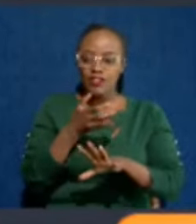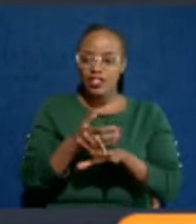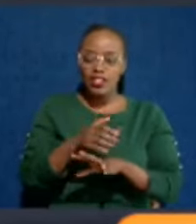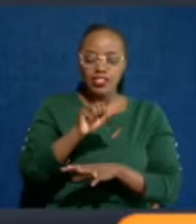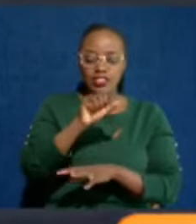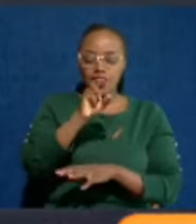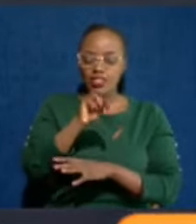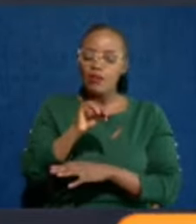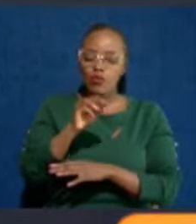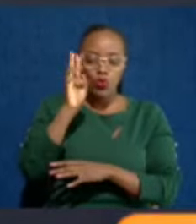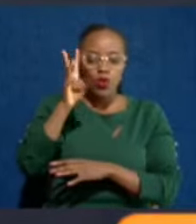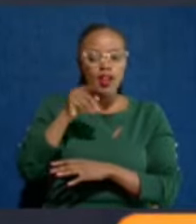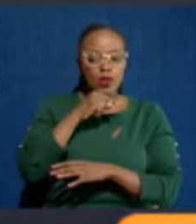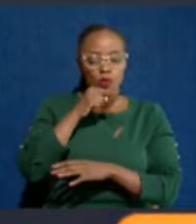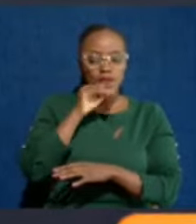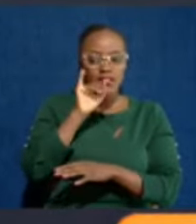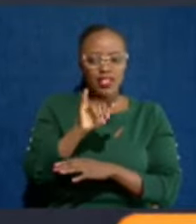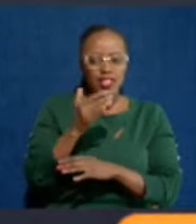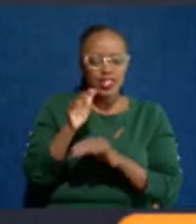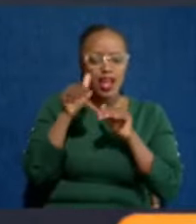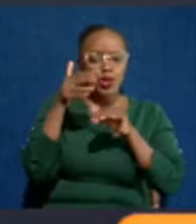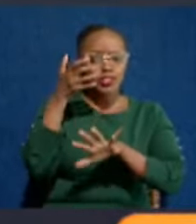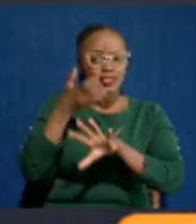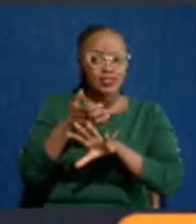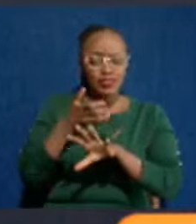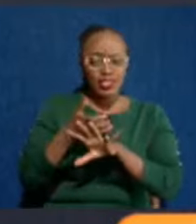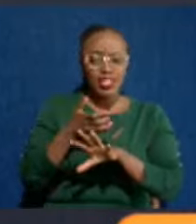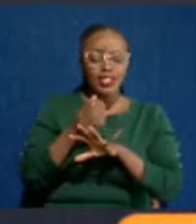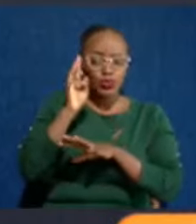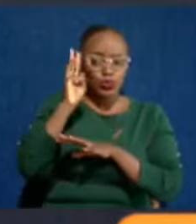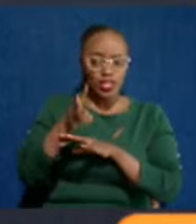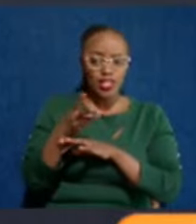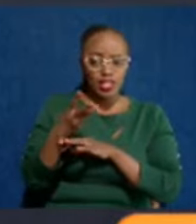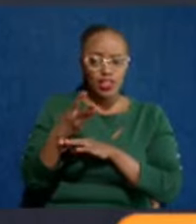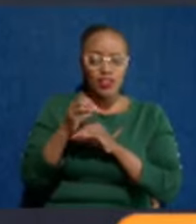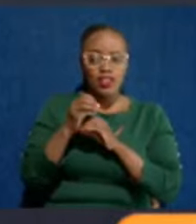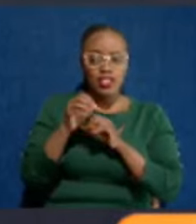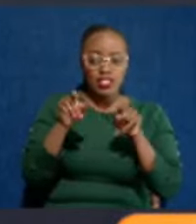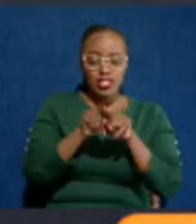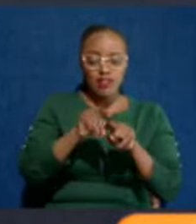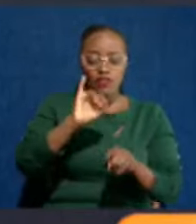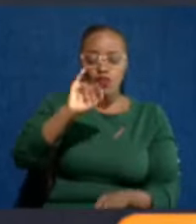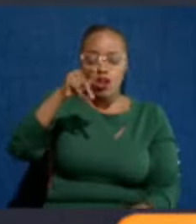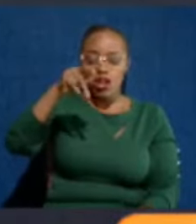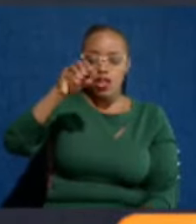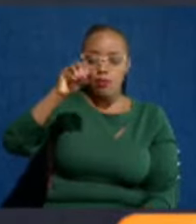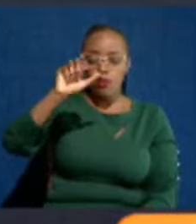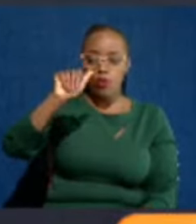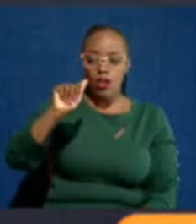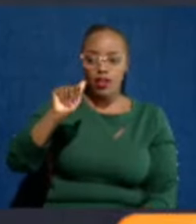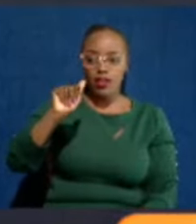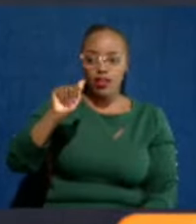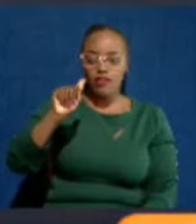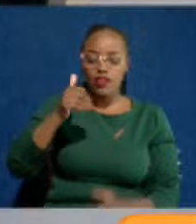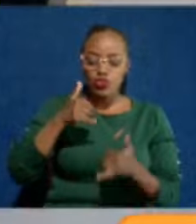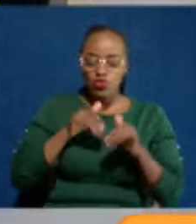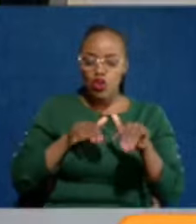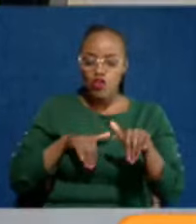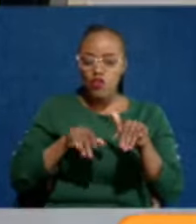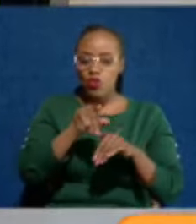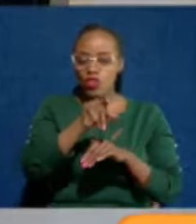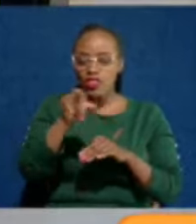out correctly, how difficult it's going to be for even IPOA to trace some of